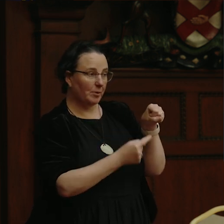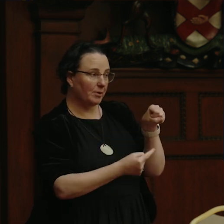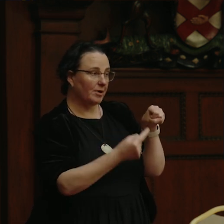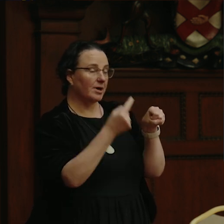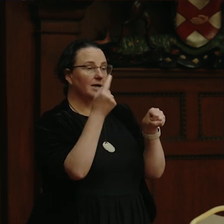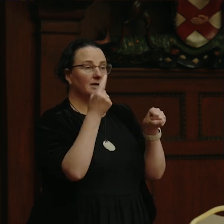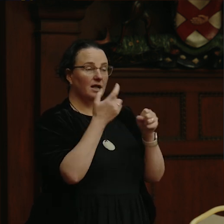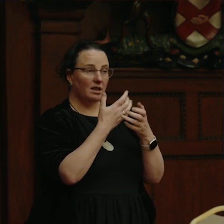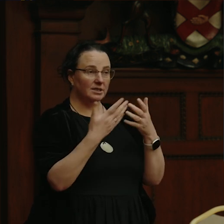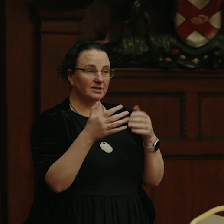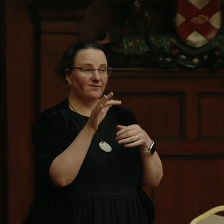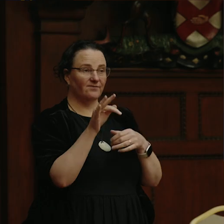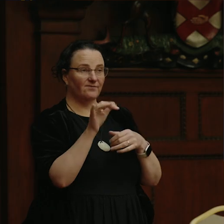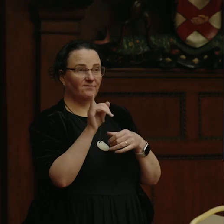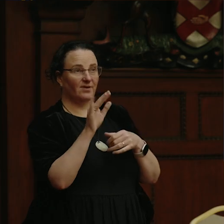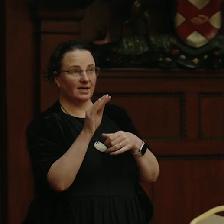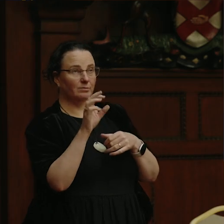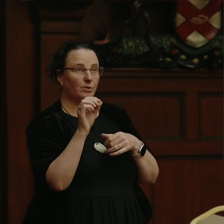amount of fibrosis or sort of